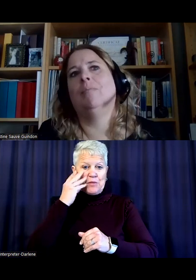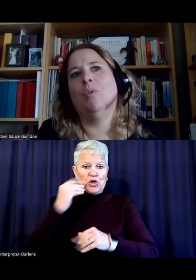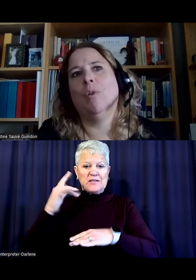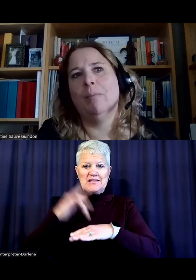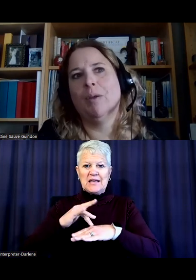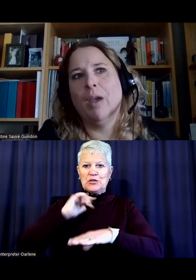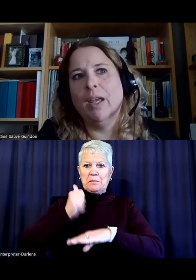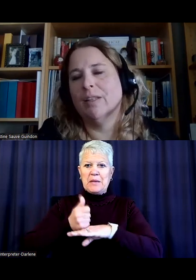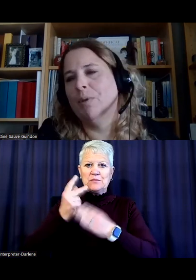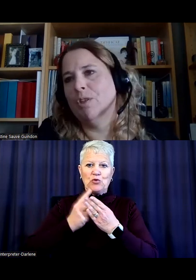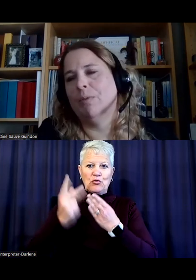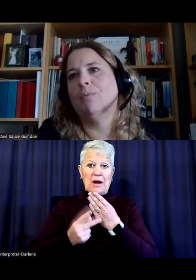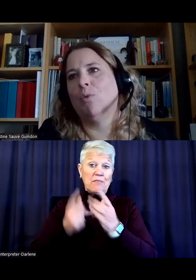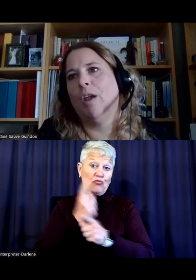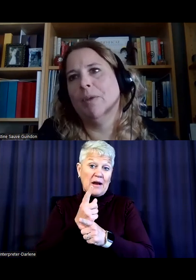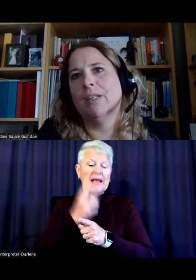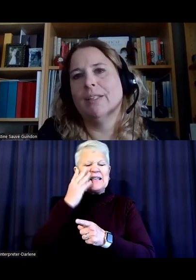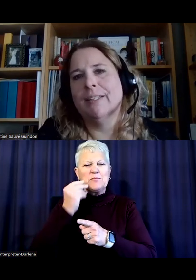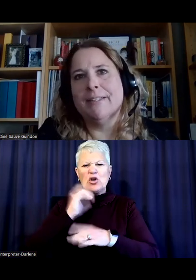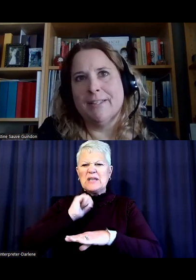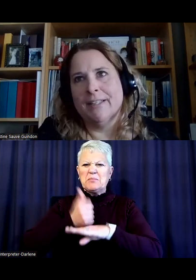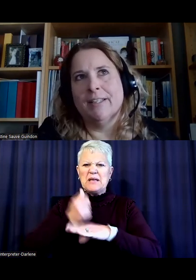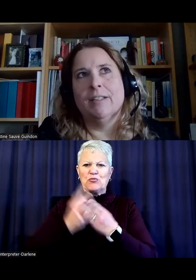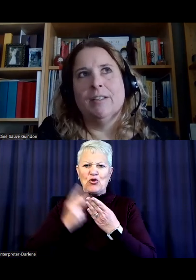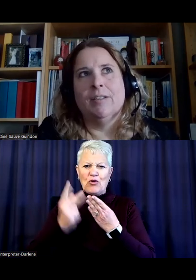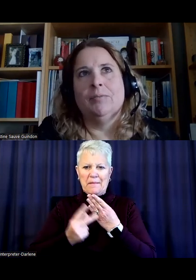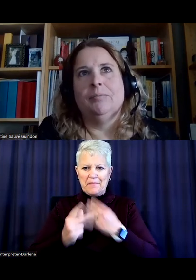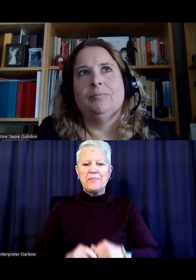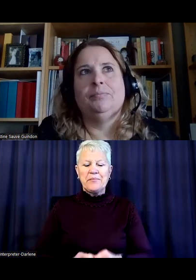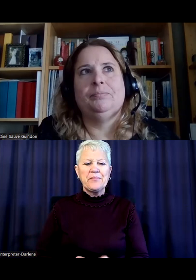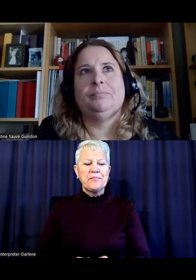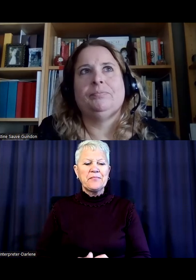touch-based programming, right? Experience-based programming.